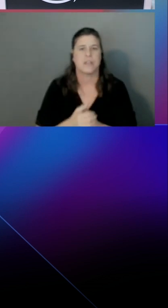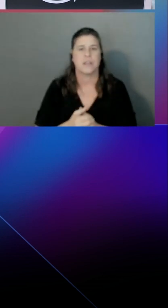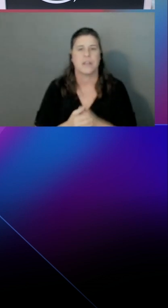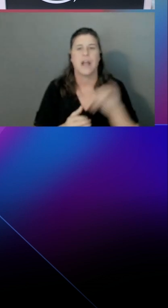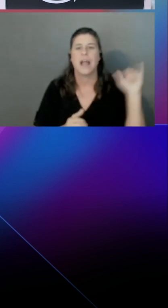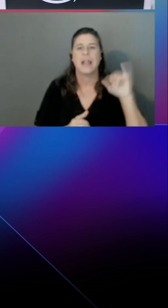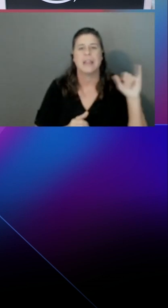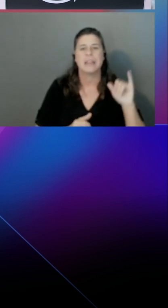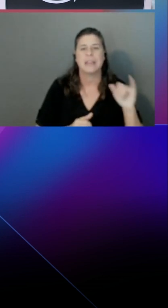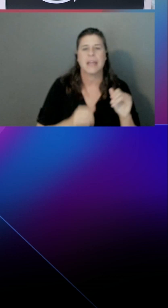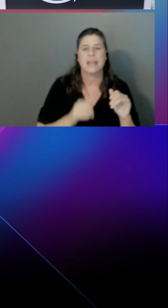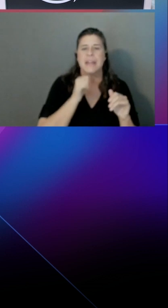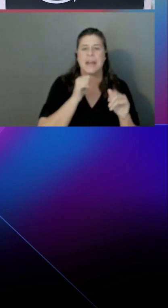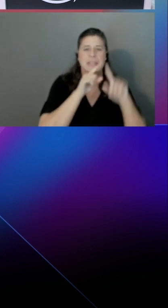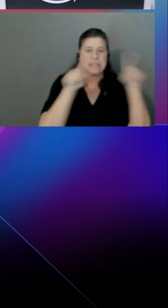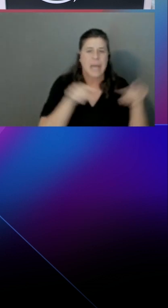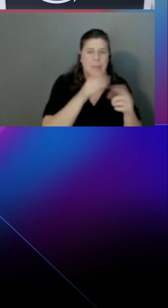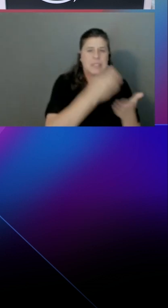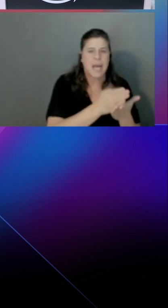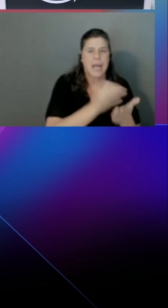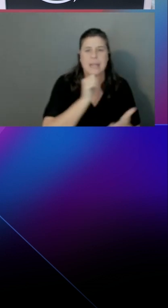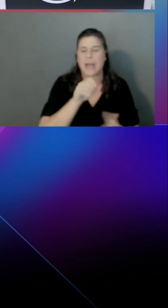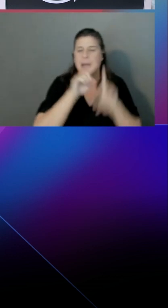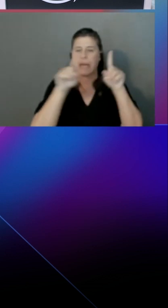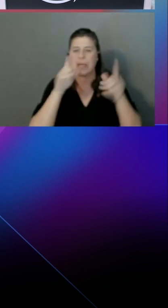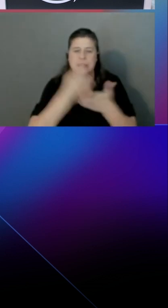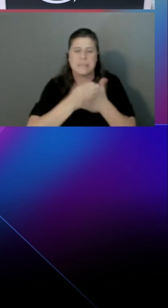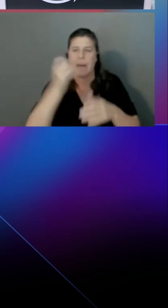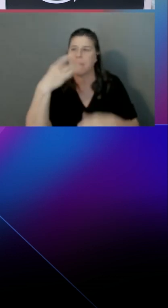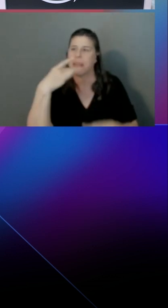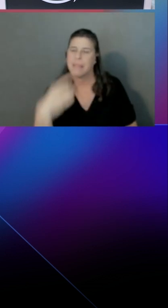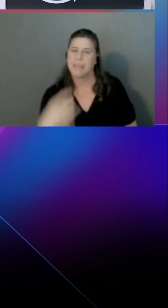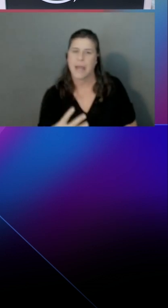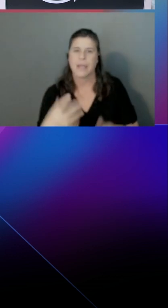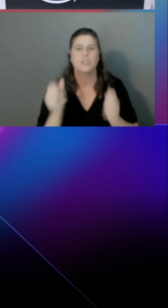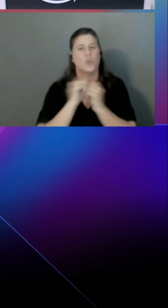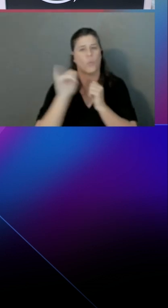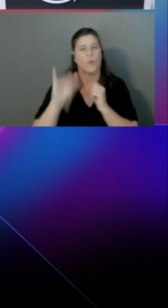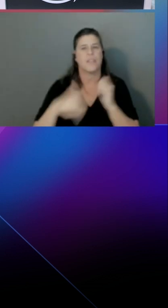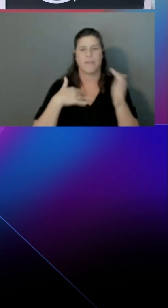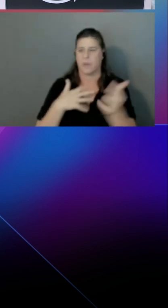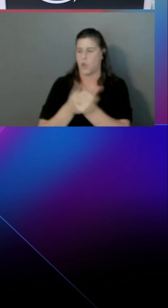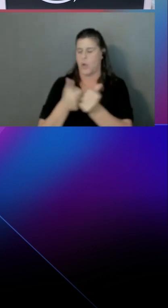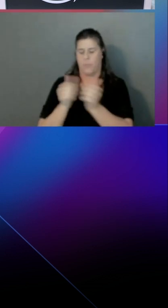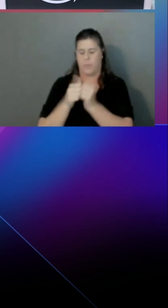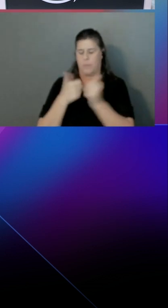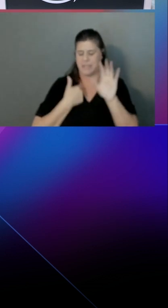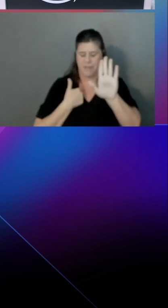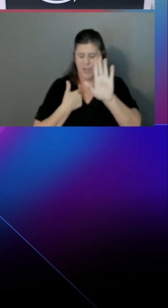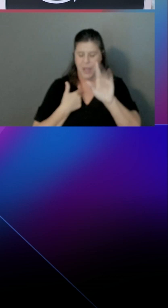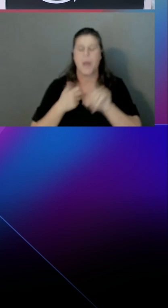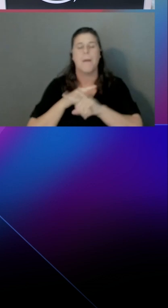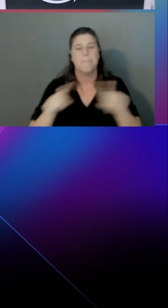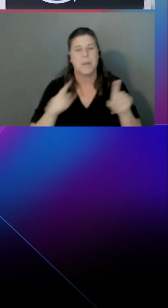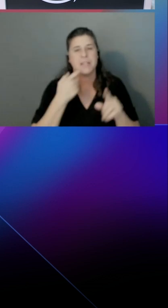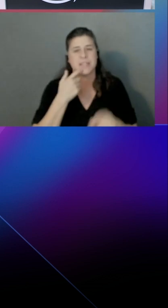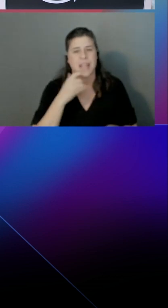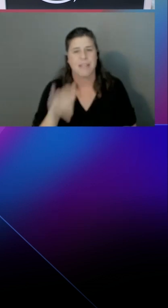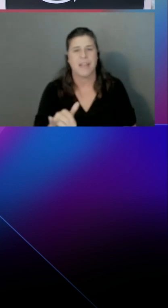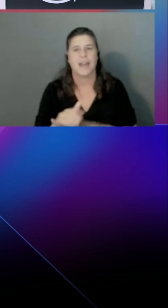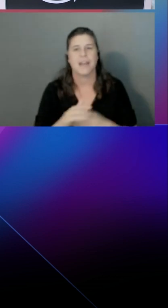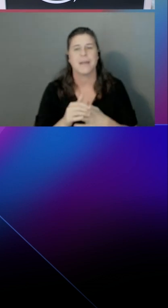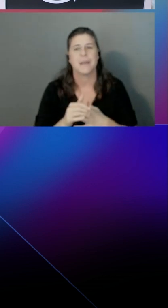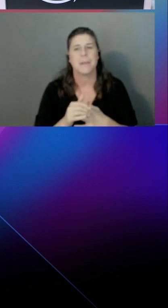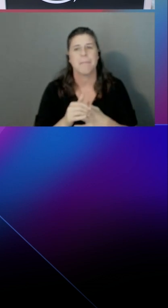For example. And with that, I got caught up here, but with that,